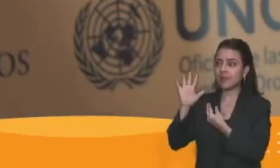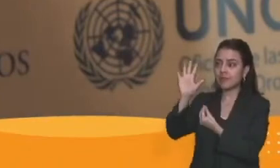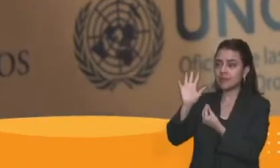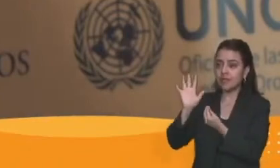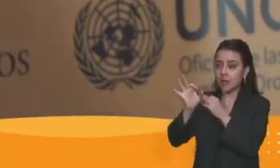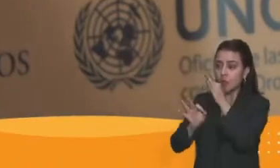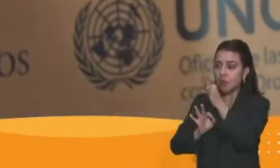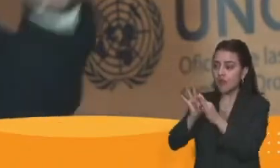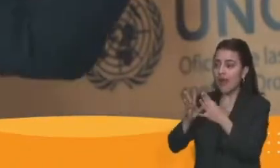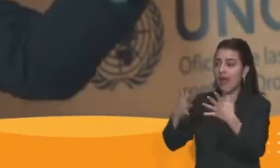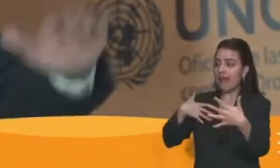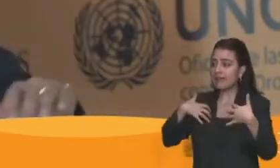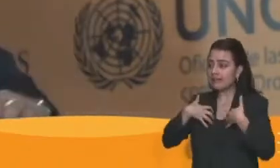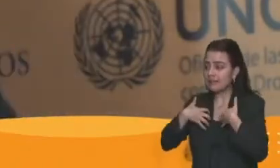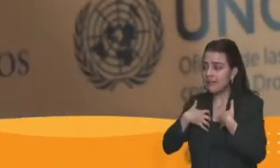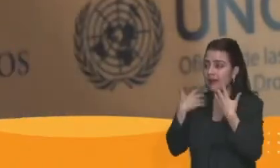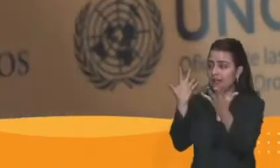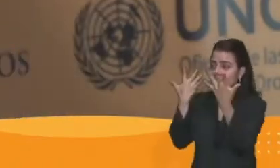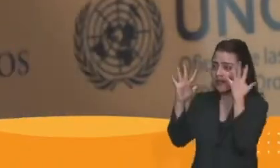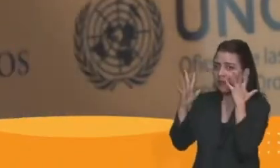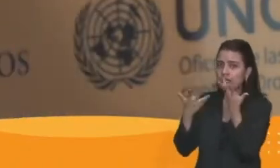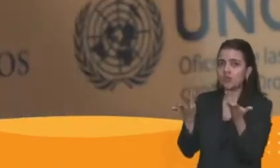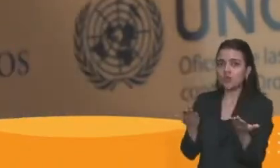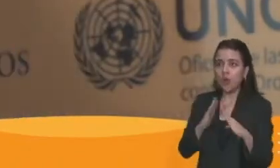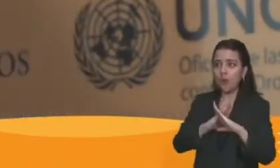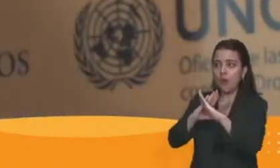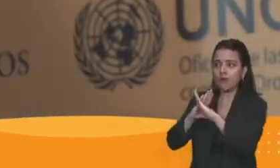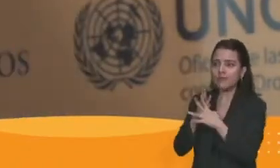of the protection of our fauna, and